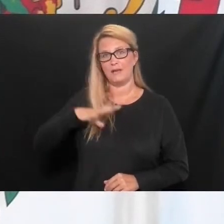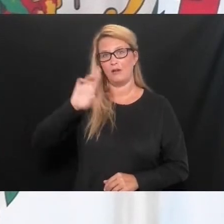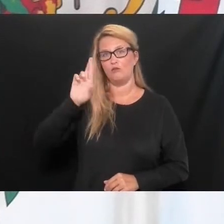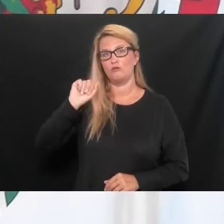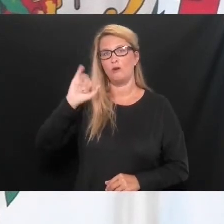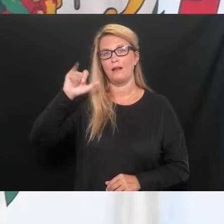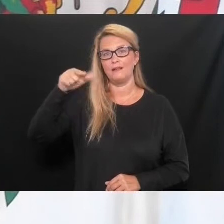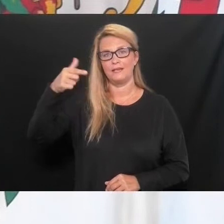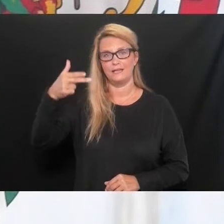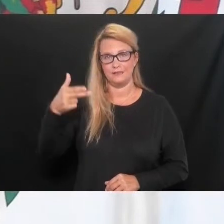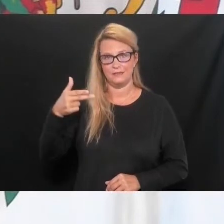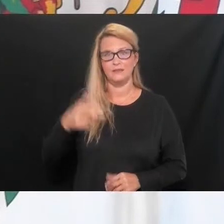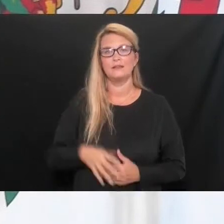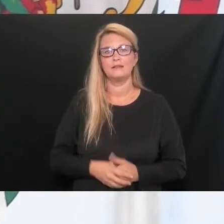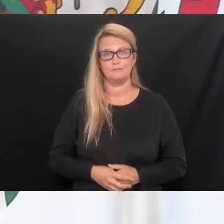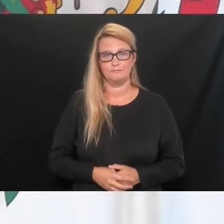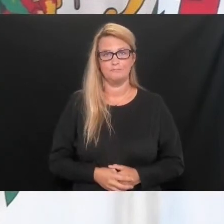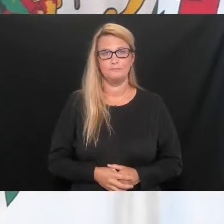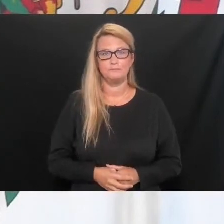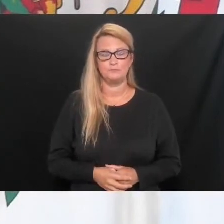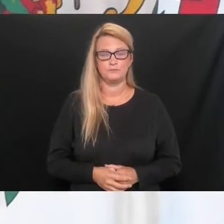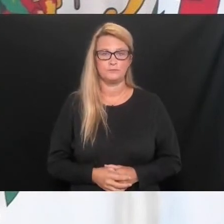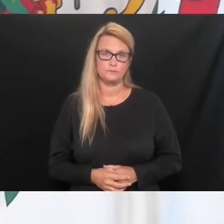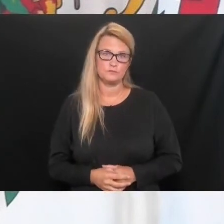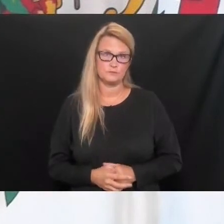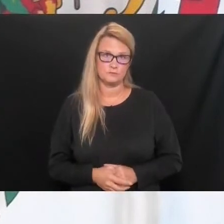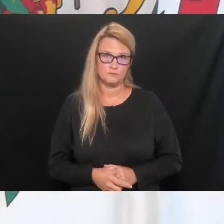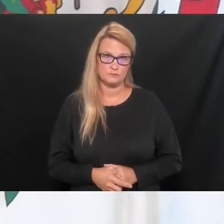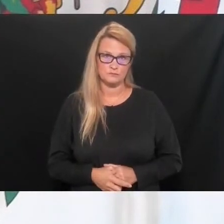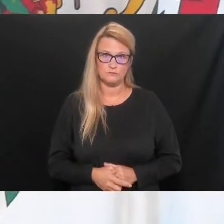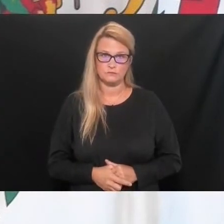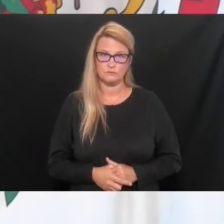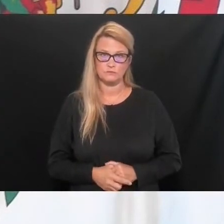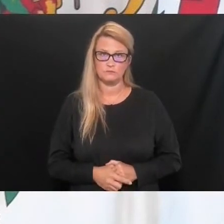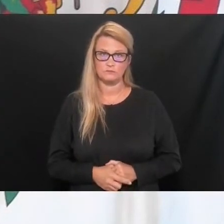Raleigh County. Now,